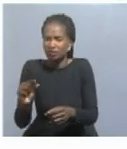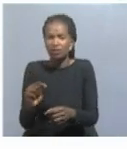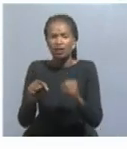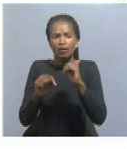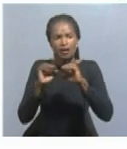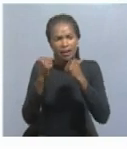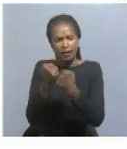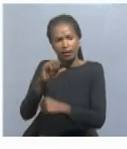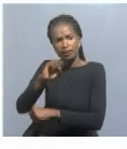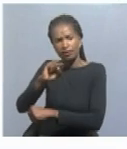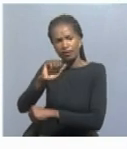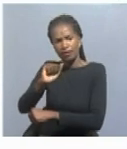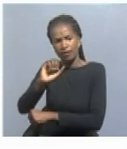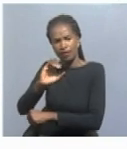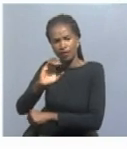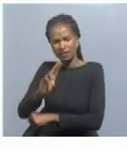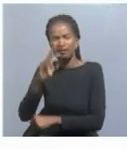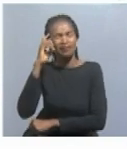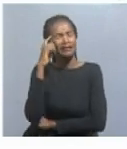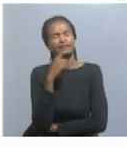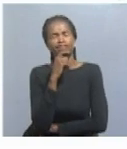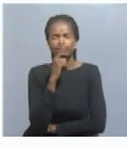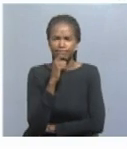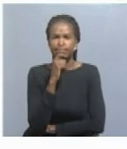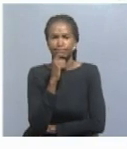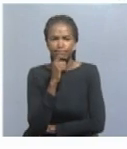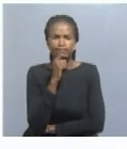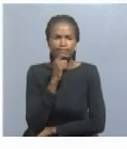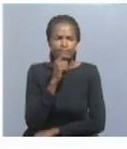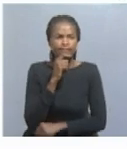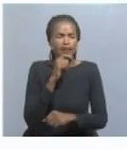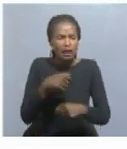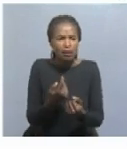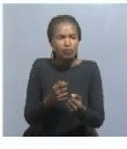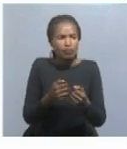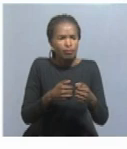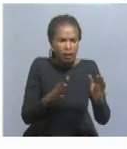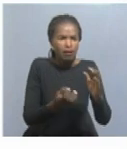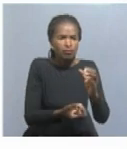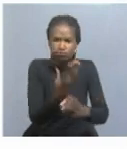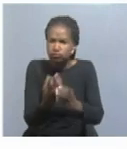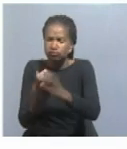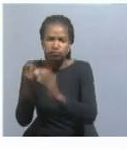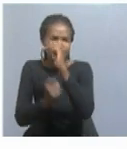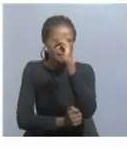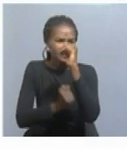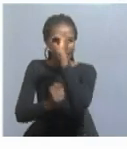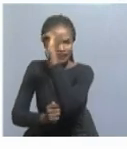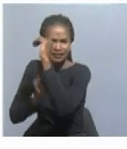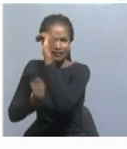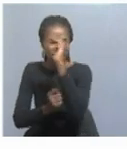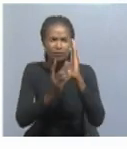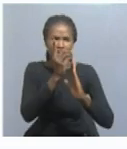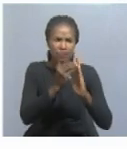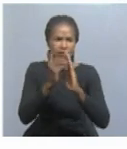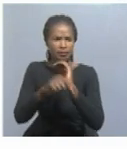at having to relook at our industrialization agenda, and more specifically prioritizing the health sector